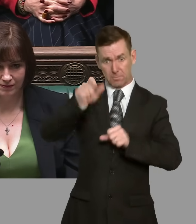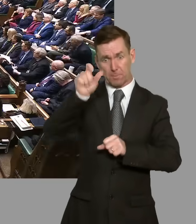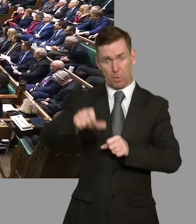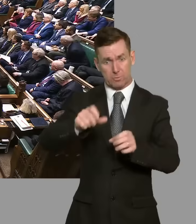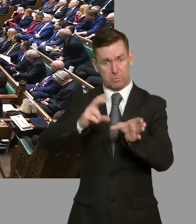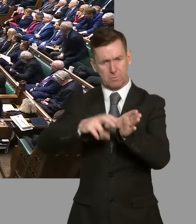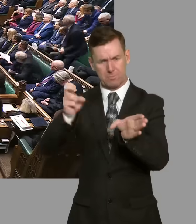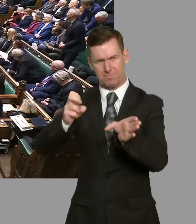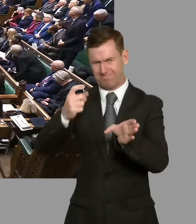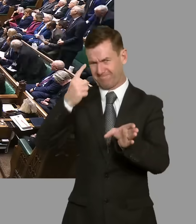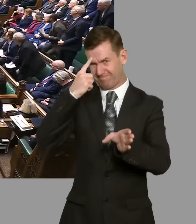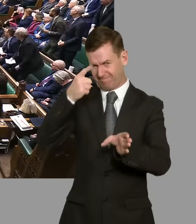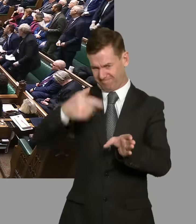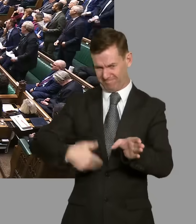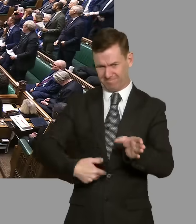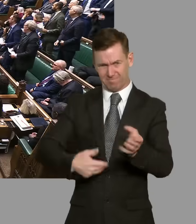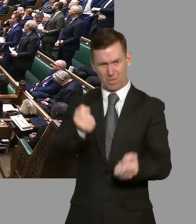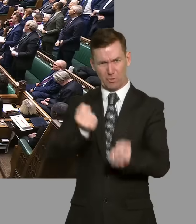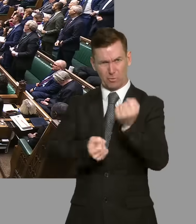reliable.